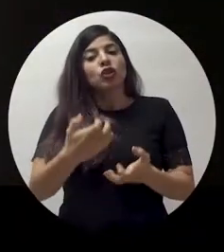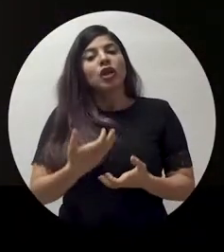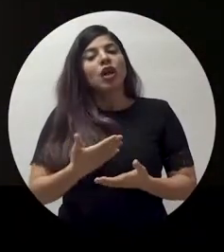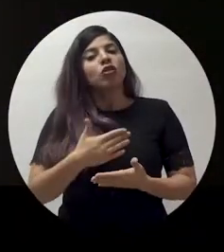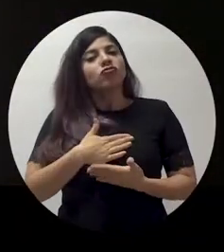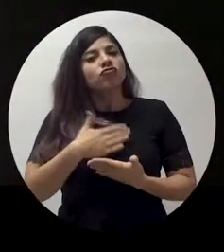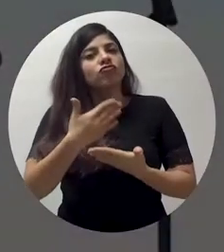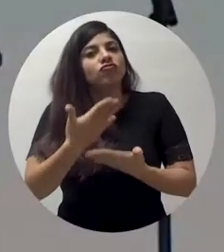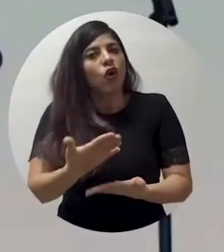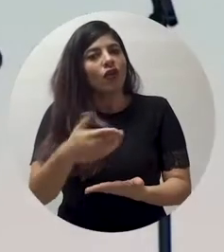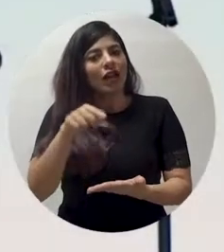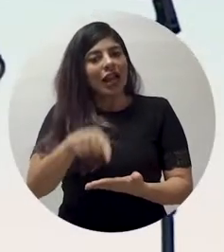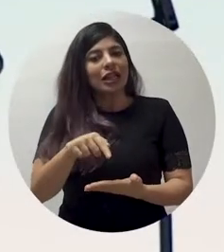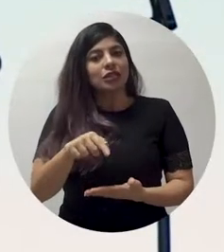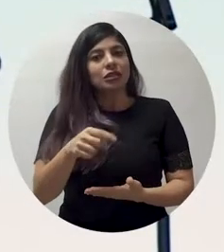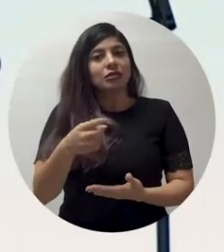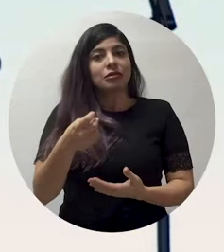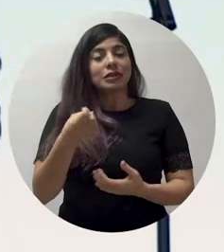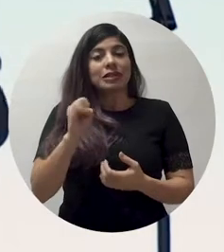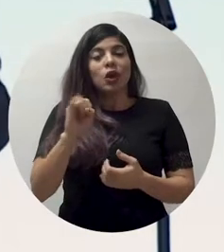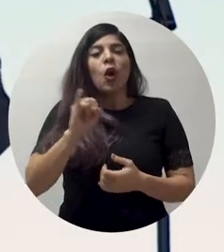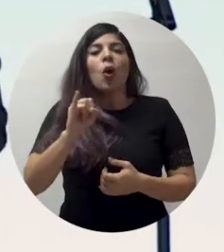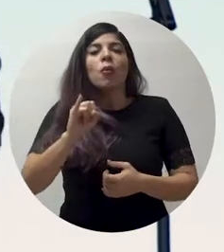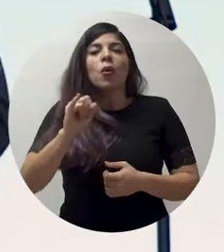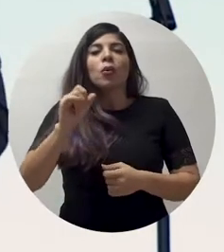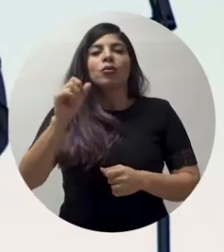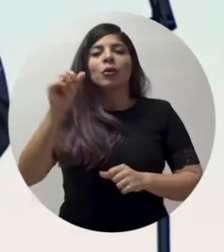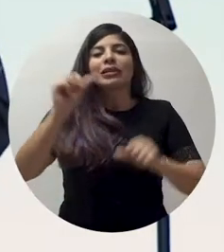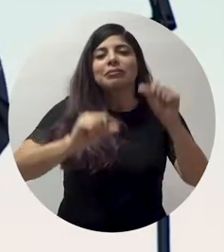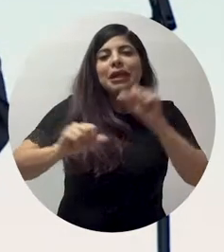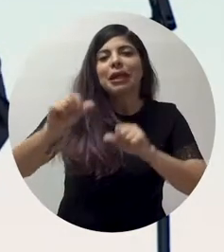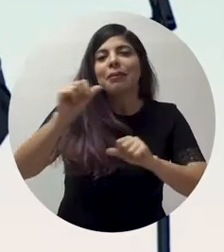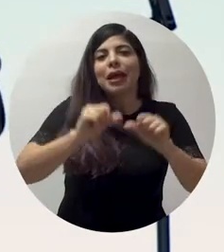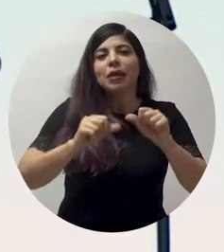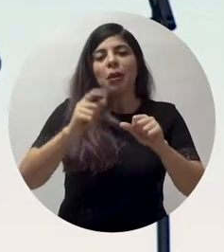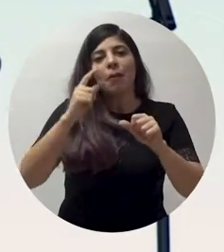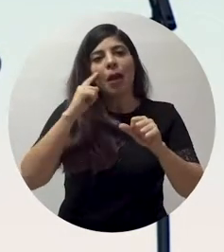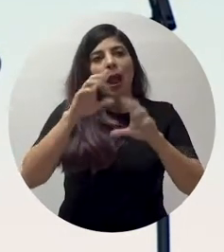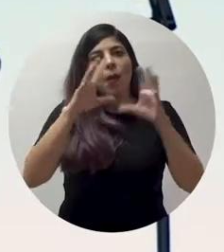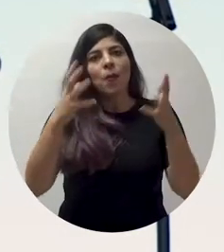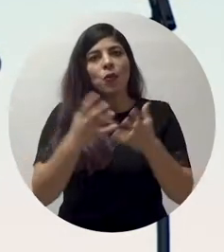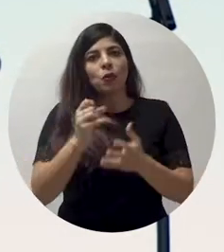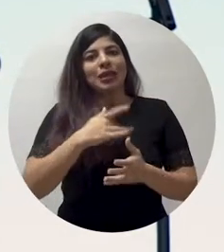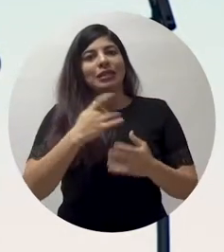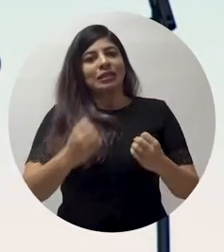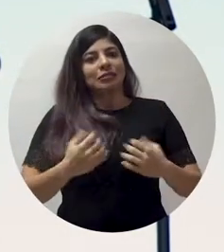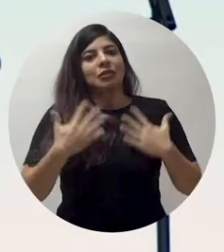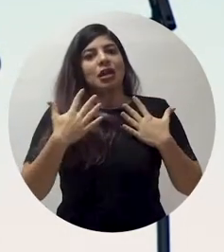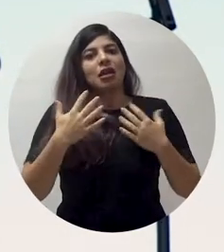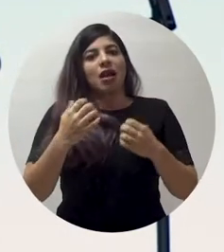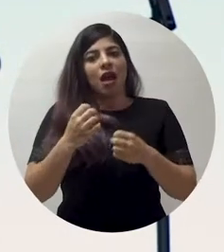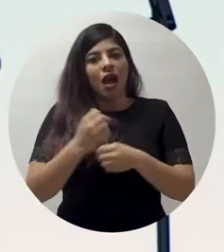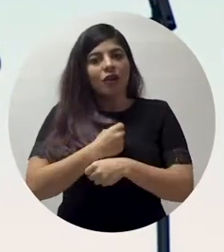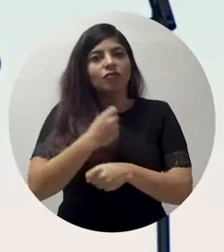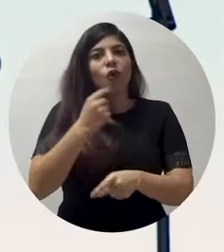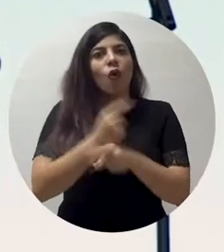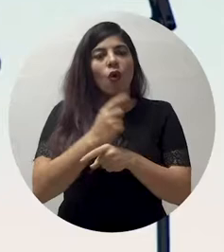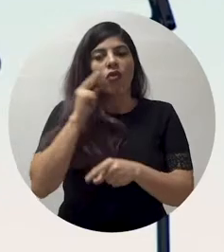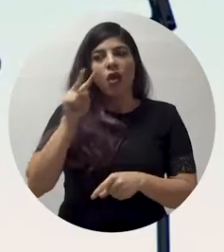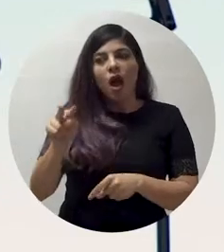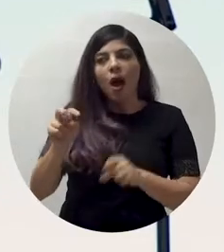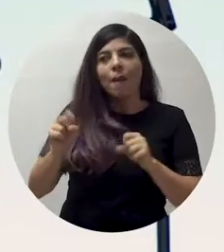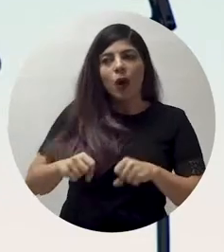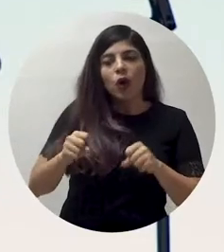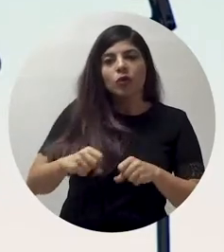as, if you will, an experiment to inspire the world to do the right thing, saying it's